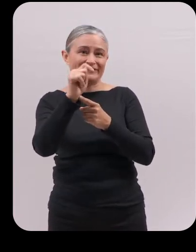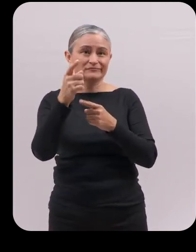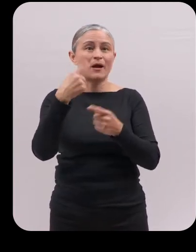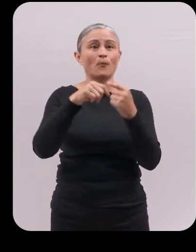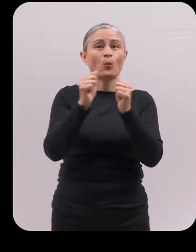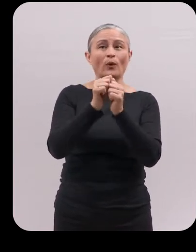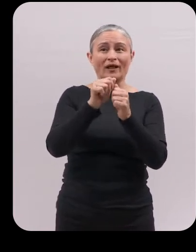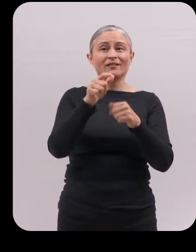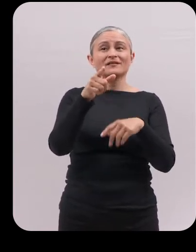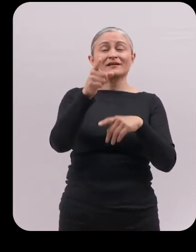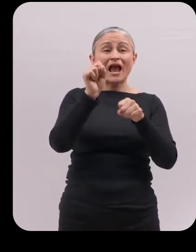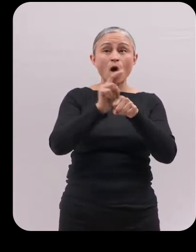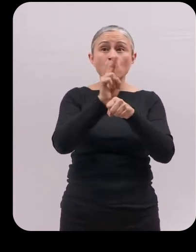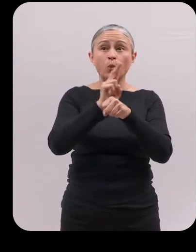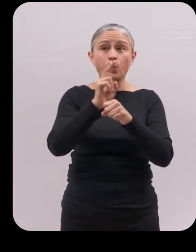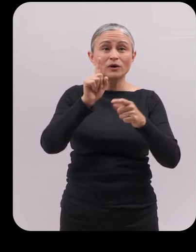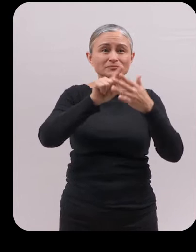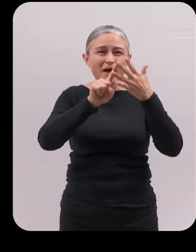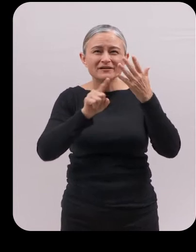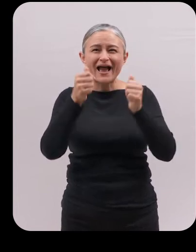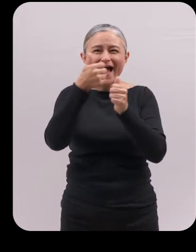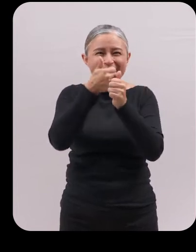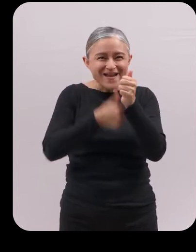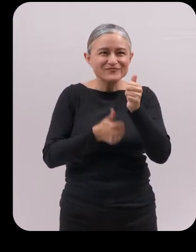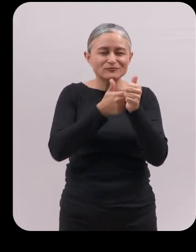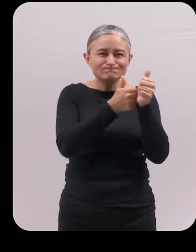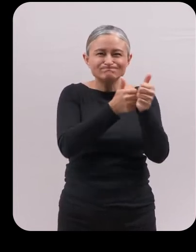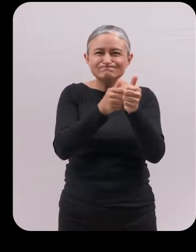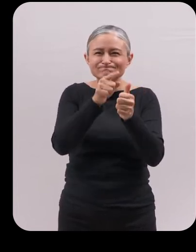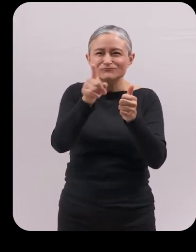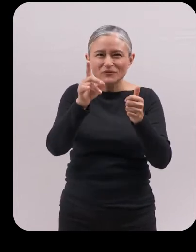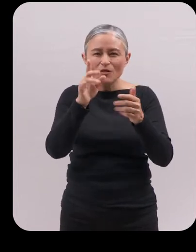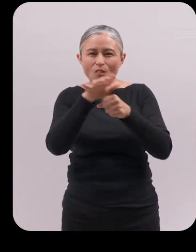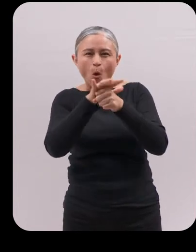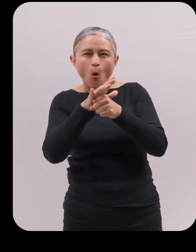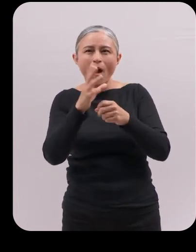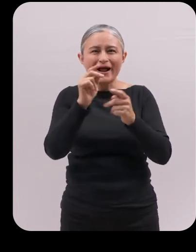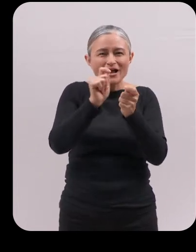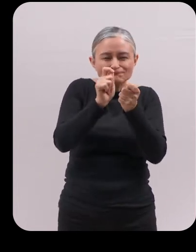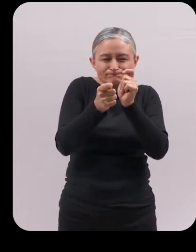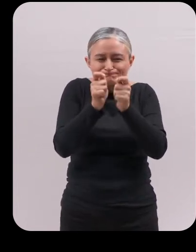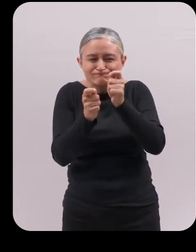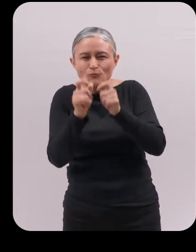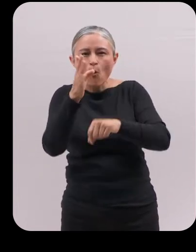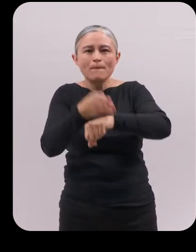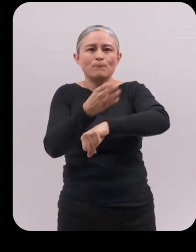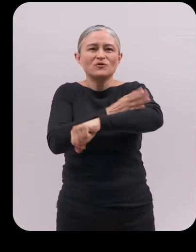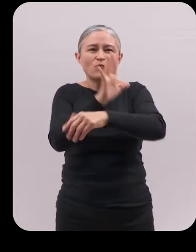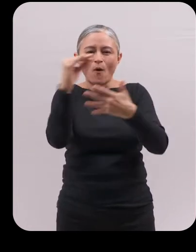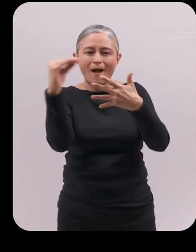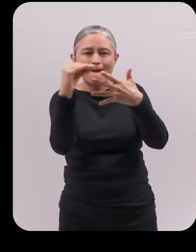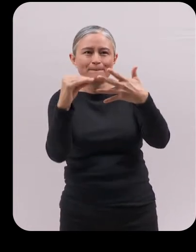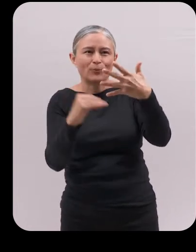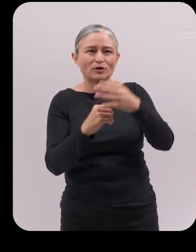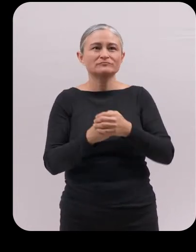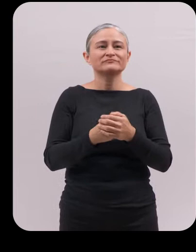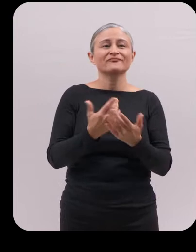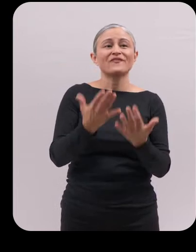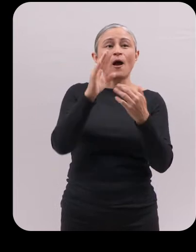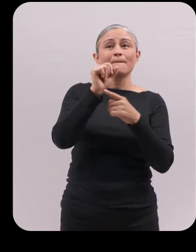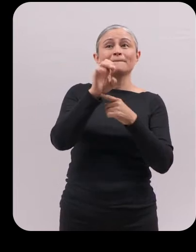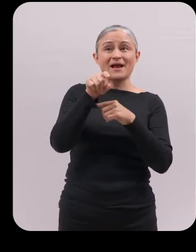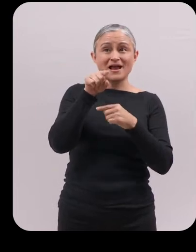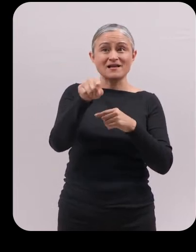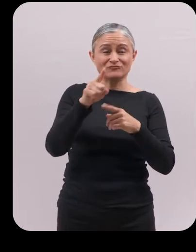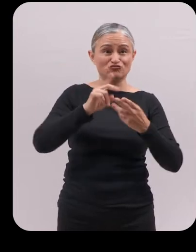can use to inspect every trace and run your flows locally to tweak and improve output. Firebase GenKit works out of the box